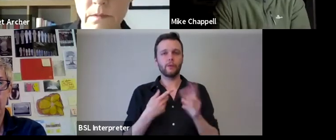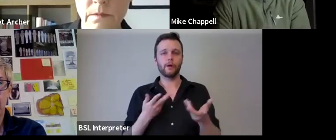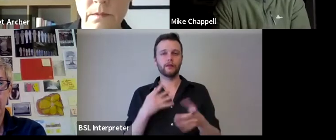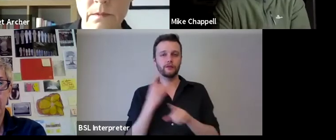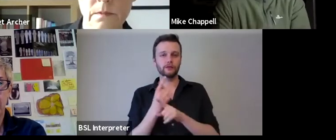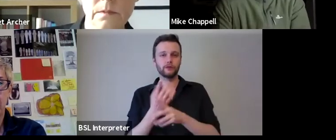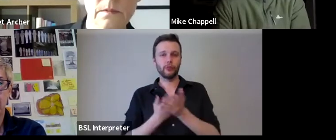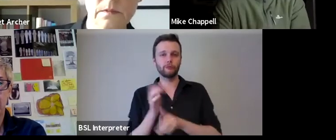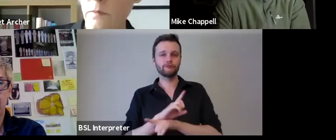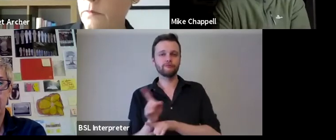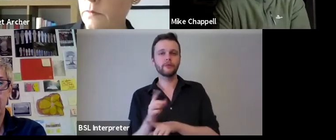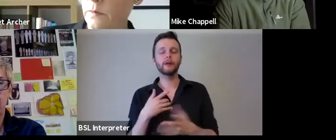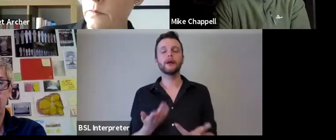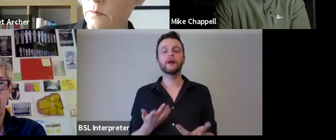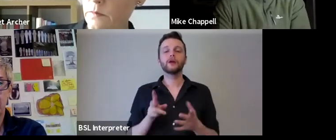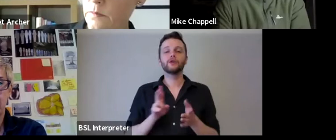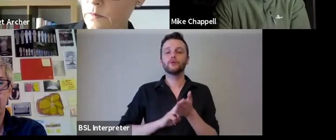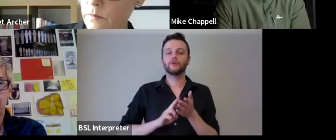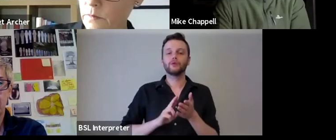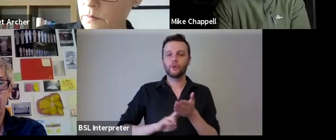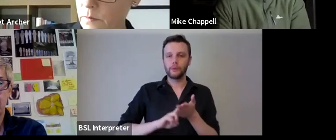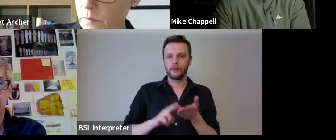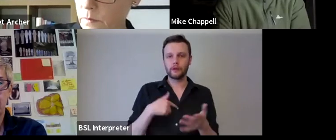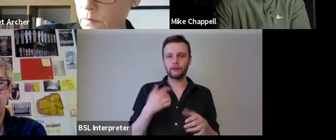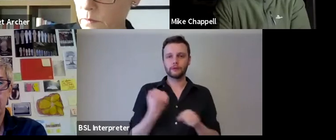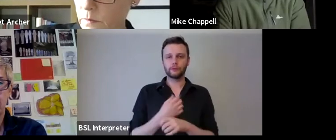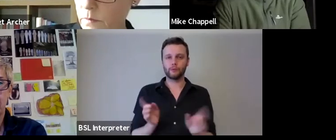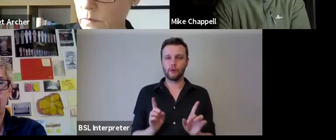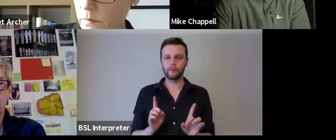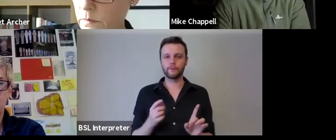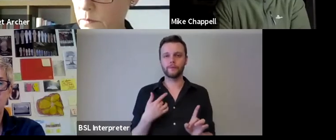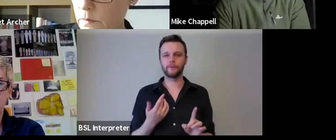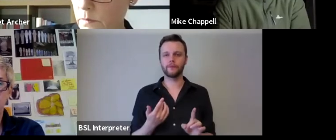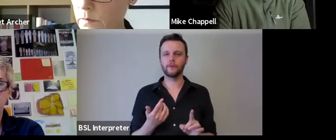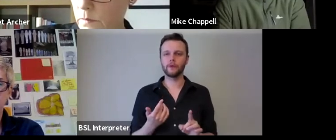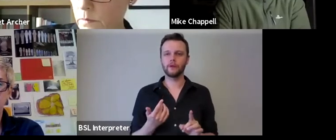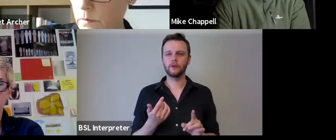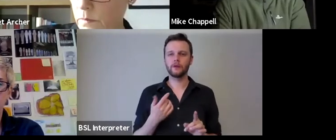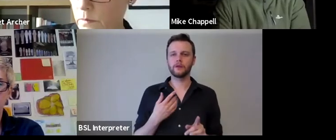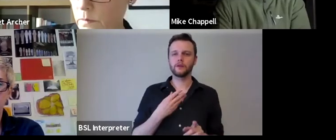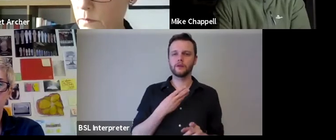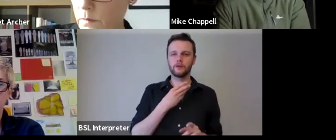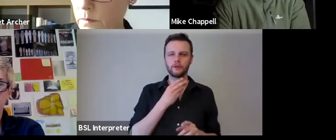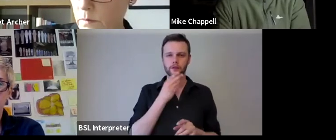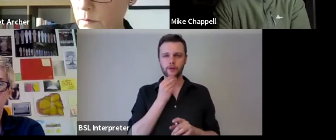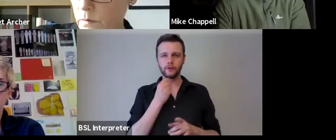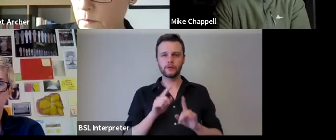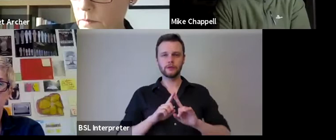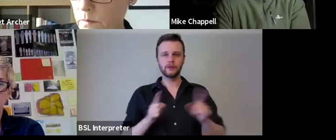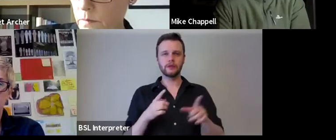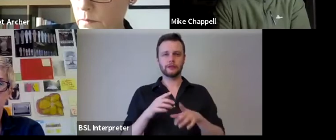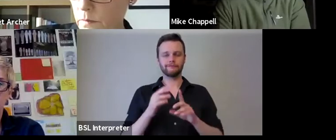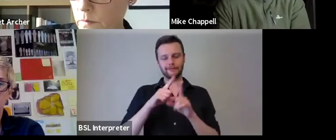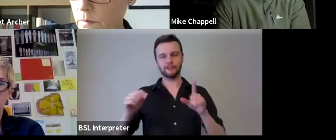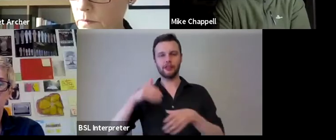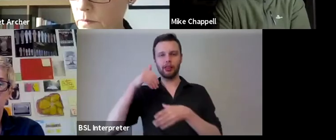a bit later. But usually like what I do is I use like remote sense digital archives.